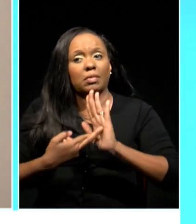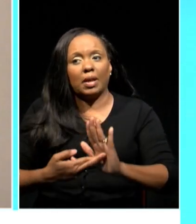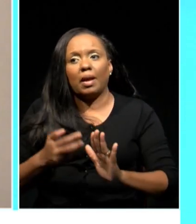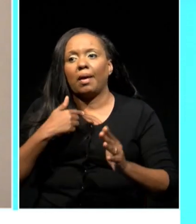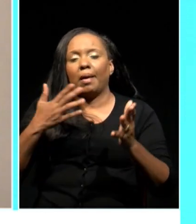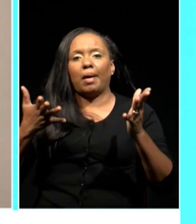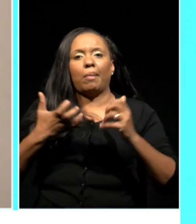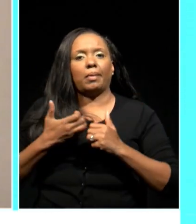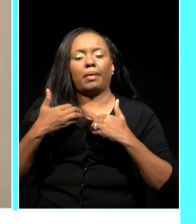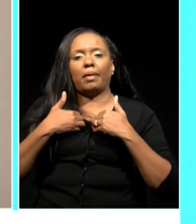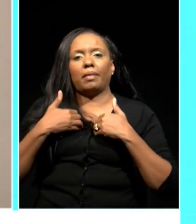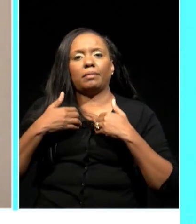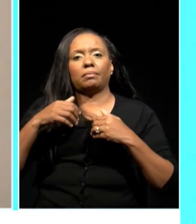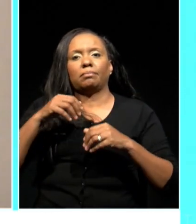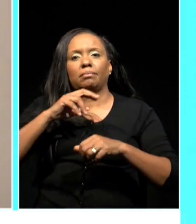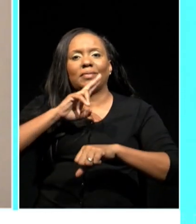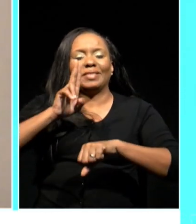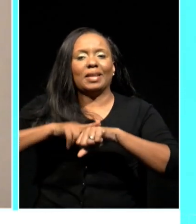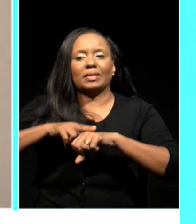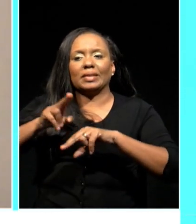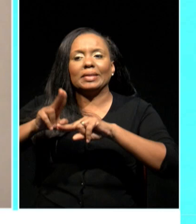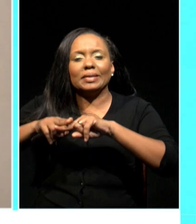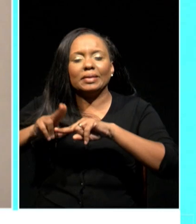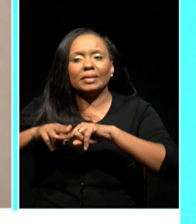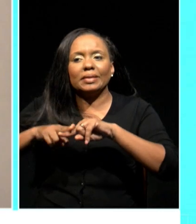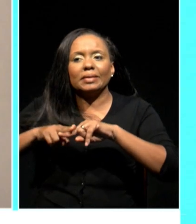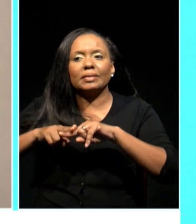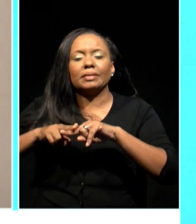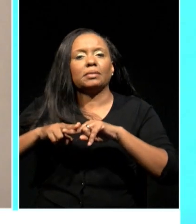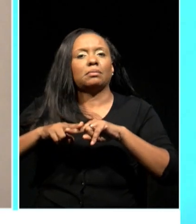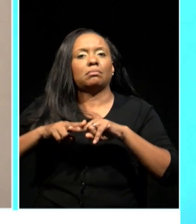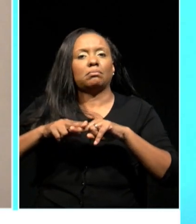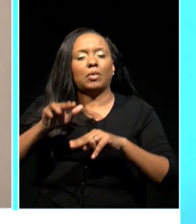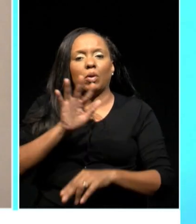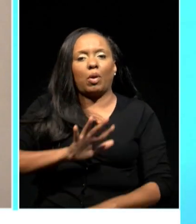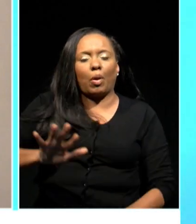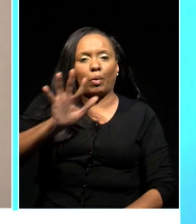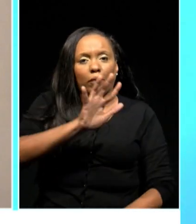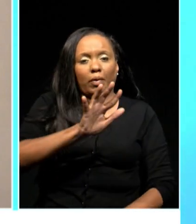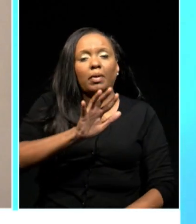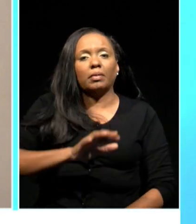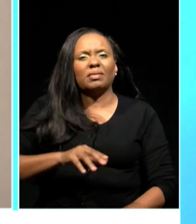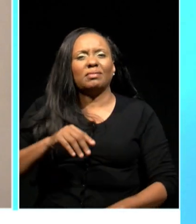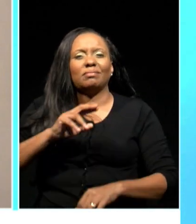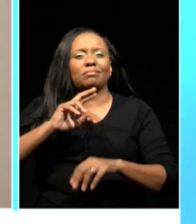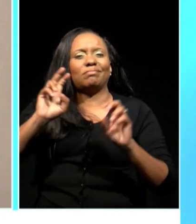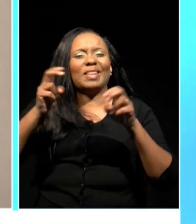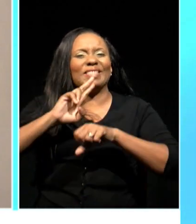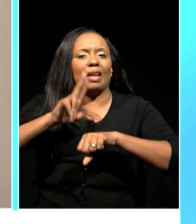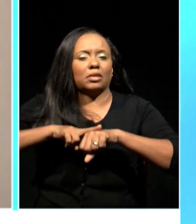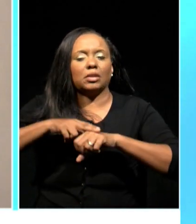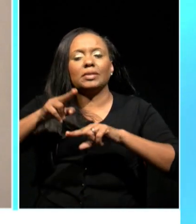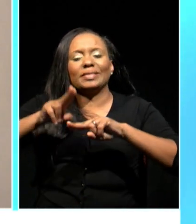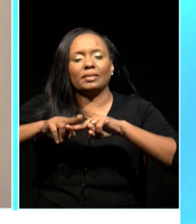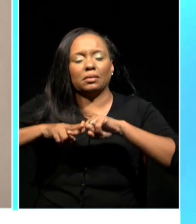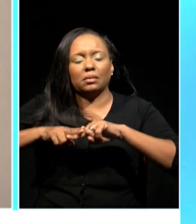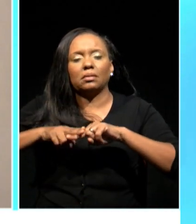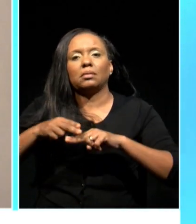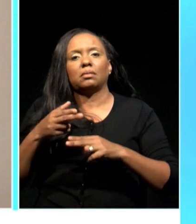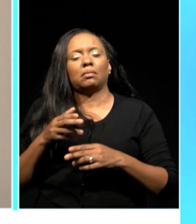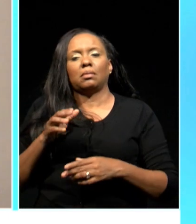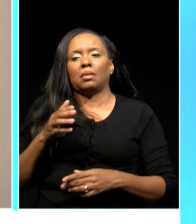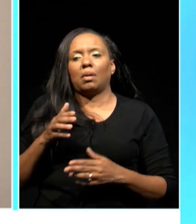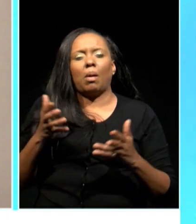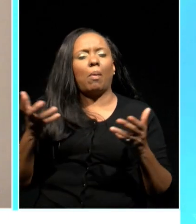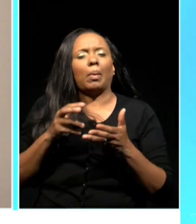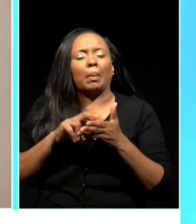national seats in the lower house, for instance, through proportional representation. And that, in essence, does not create a situation where there's